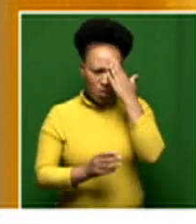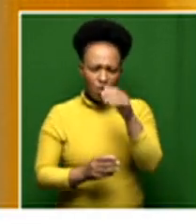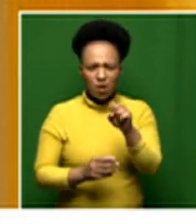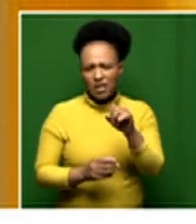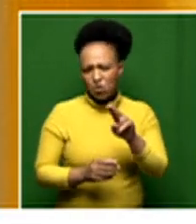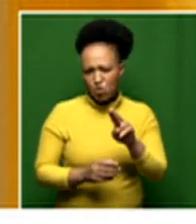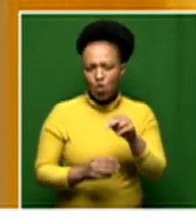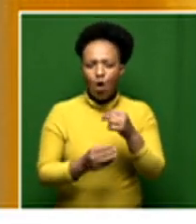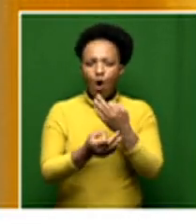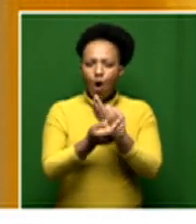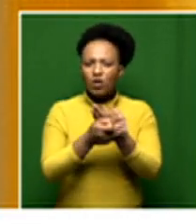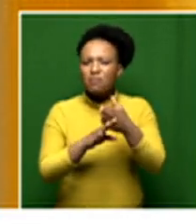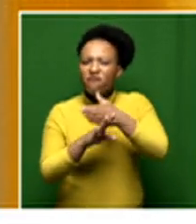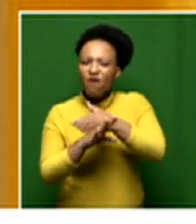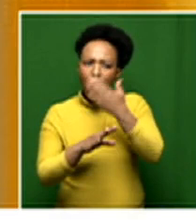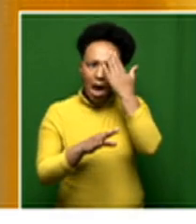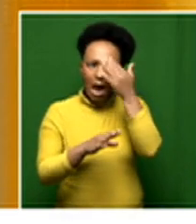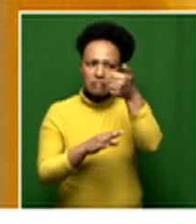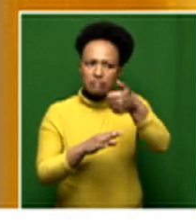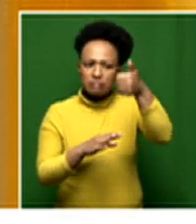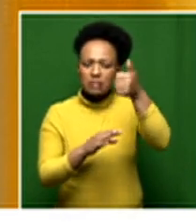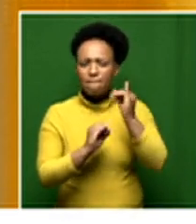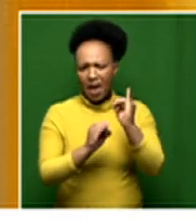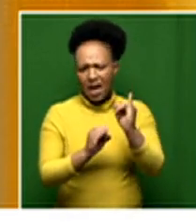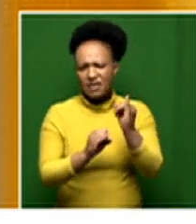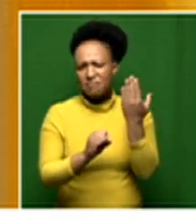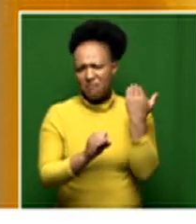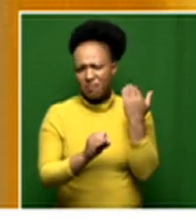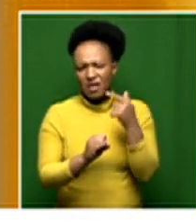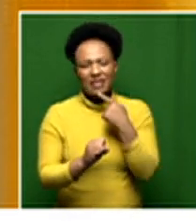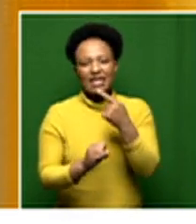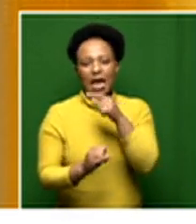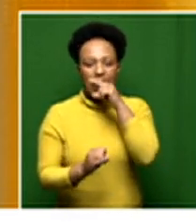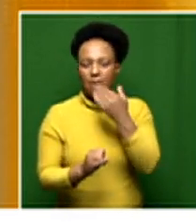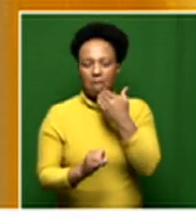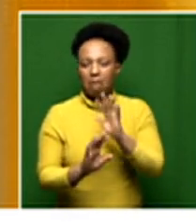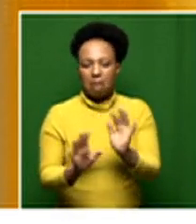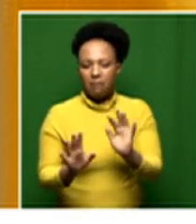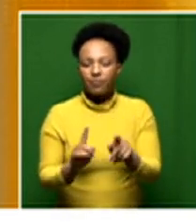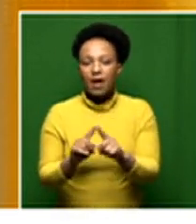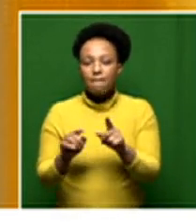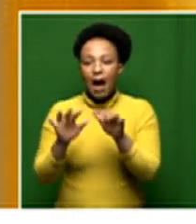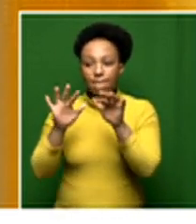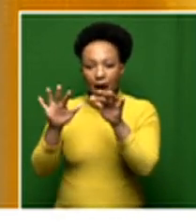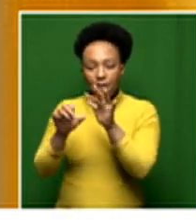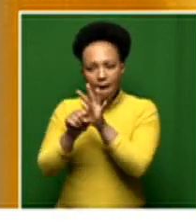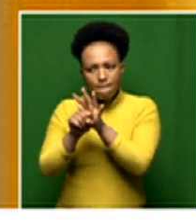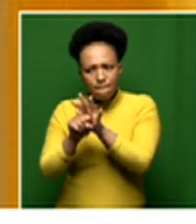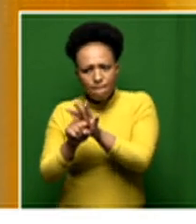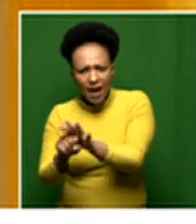mean. You know, so in those cases, I think public pressure in some cases